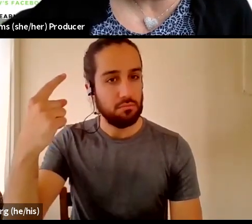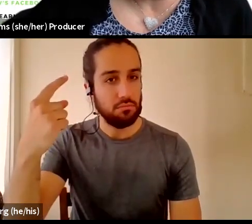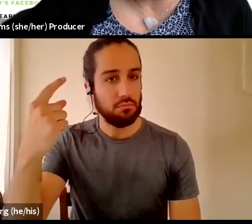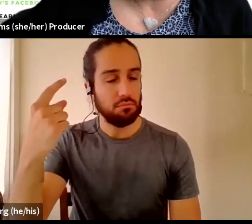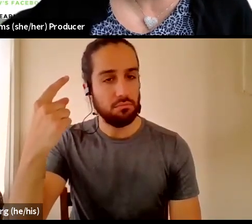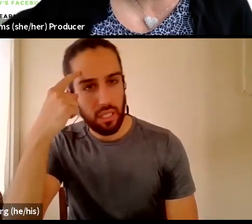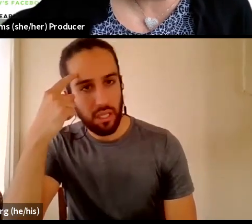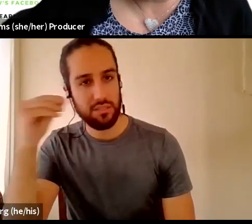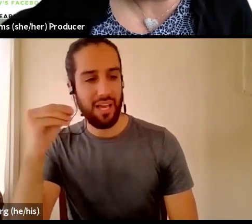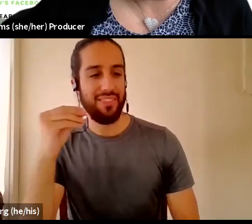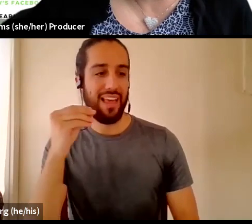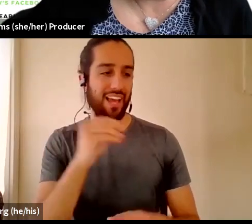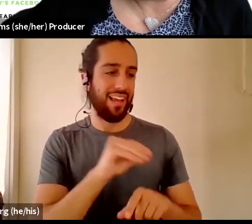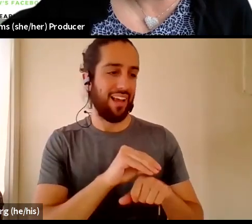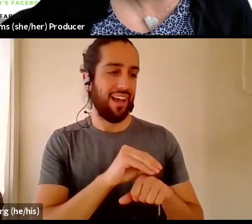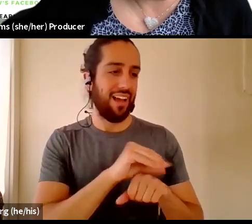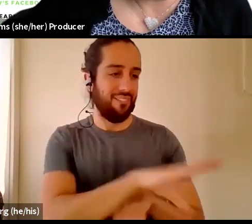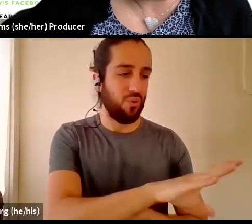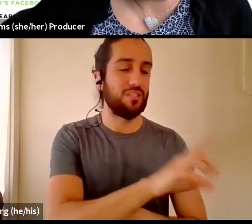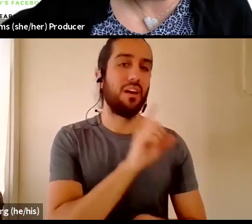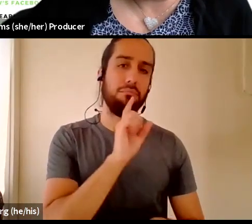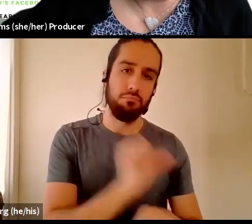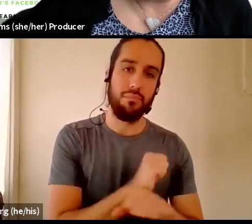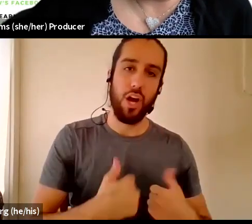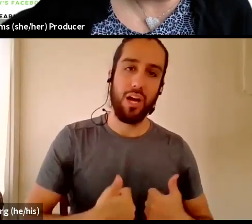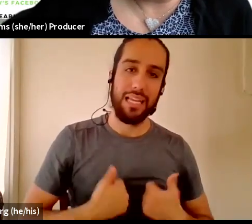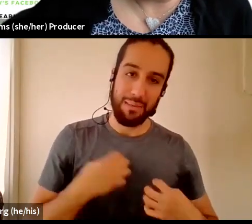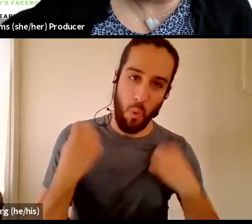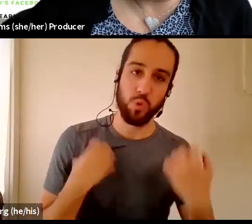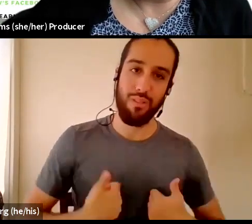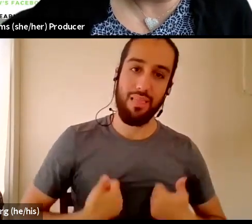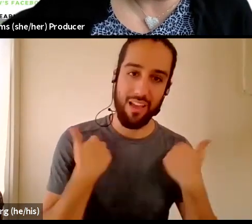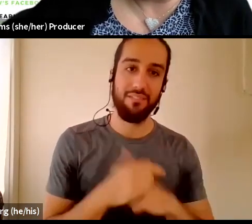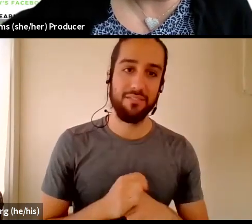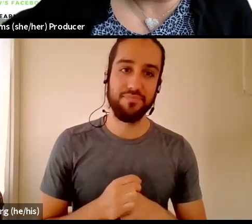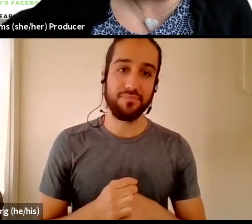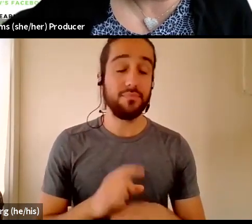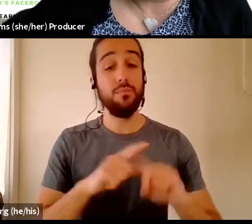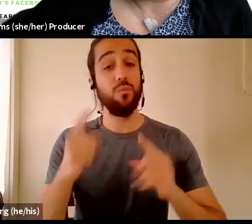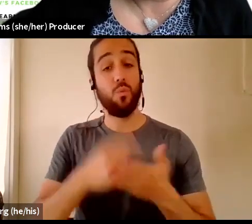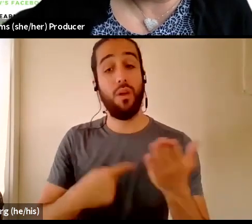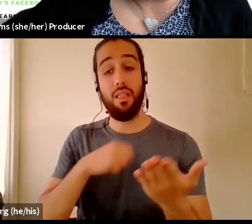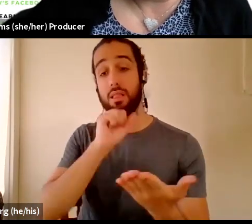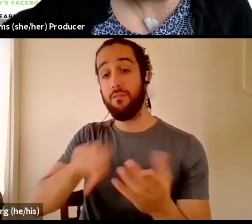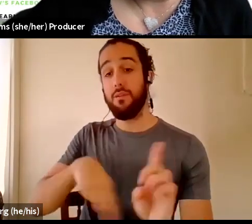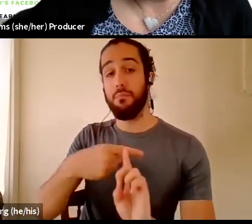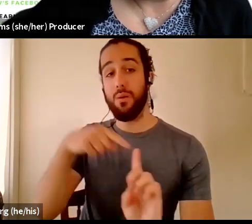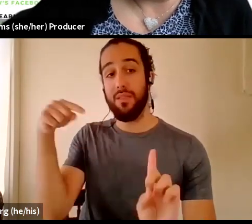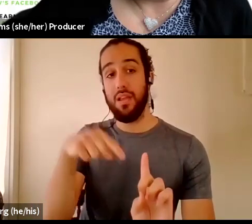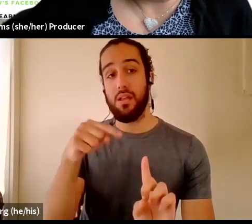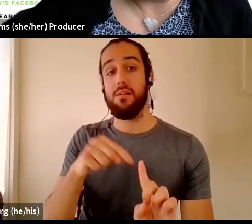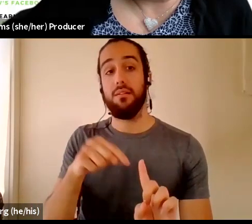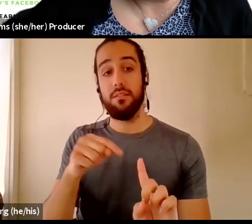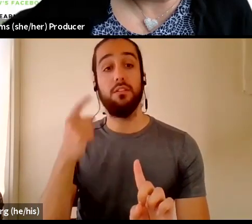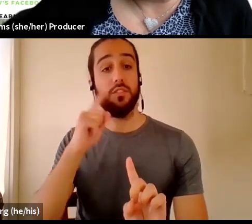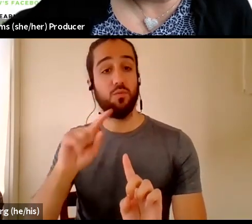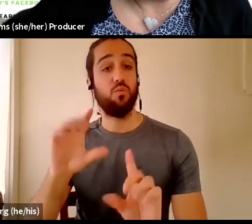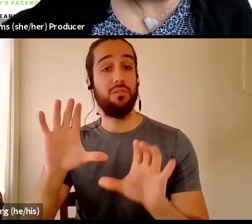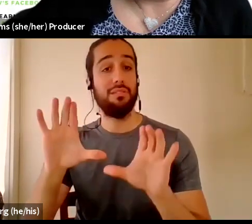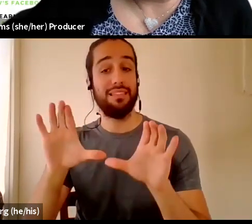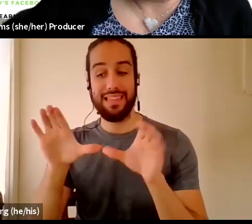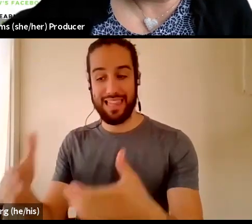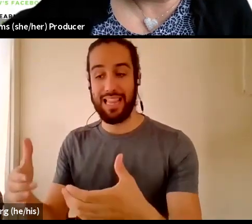know it sounded a little, but what I love about it. Oh, good. But what I love about it is for the class,